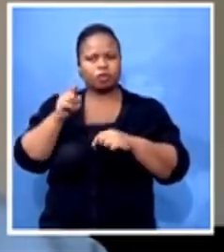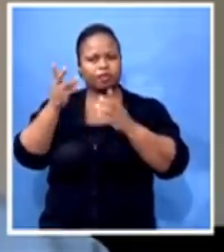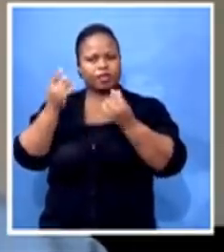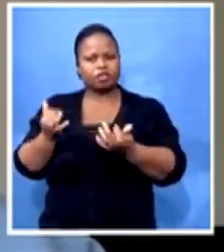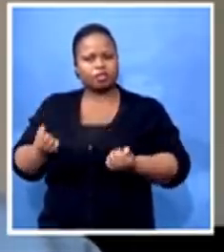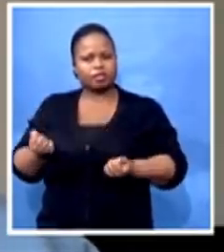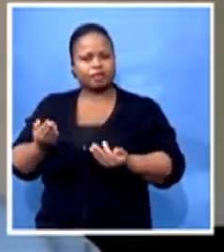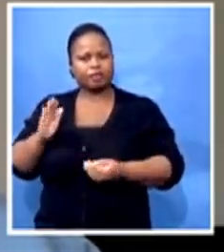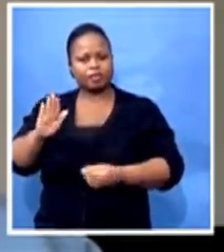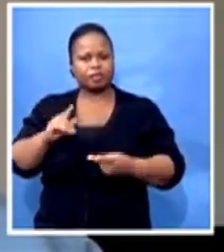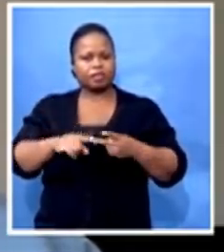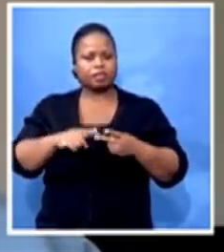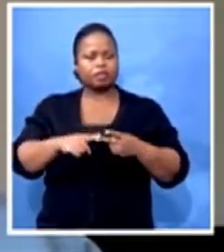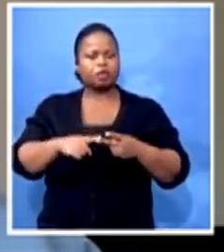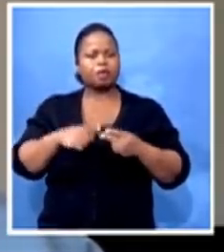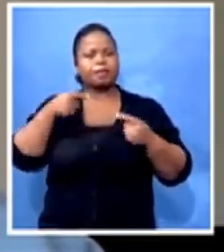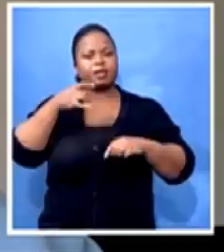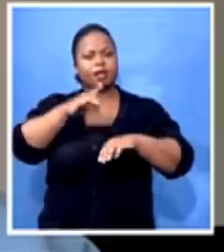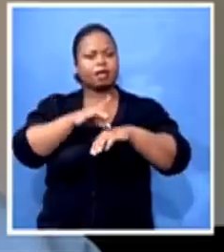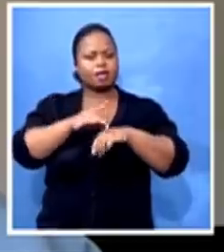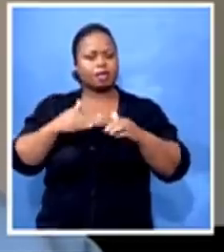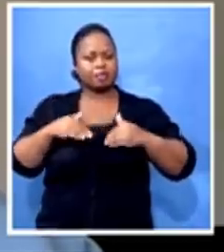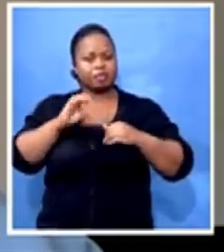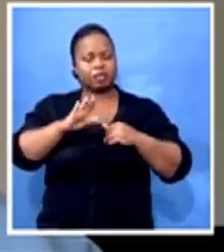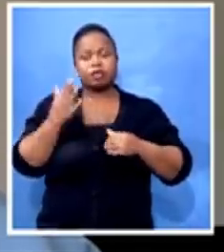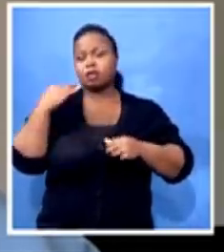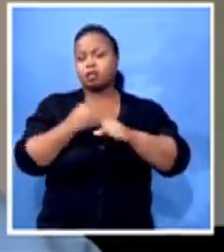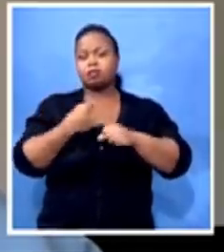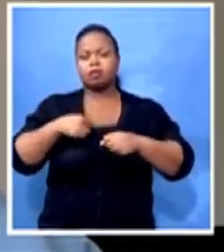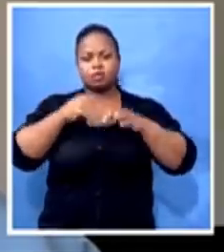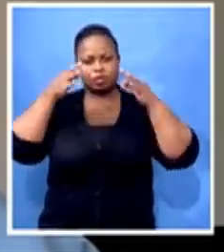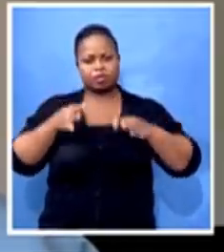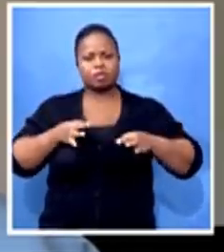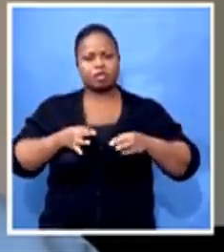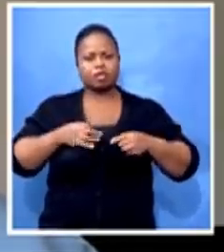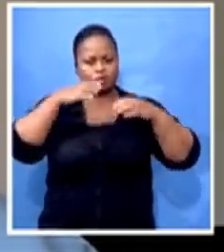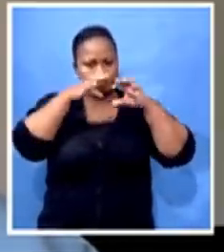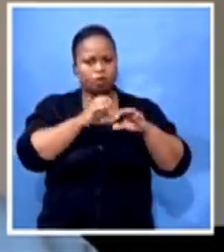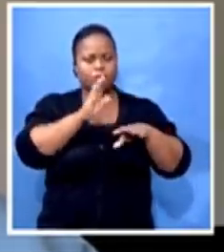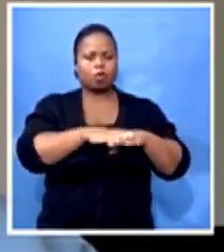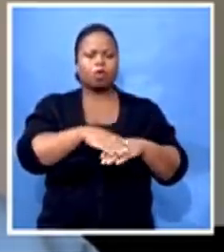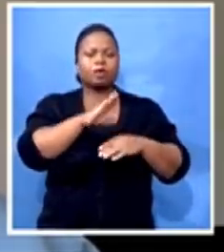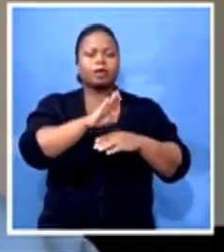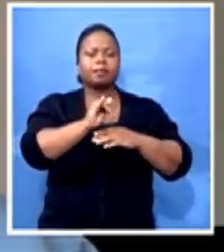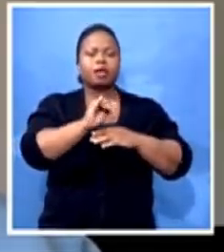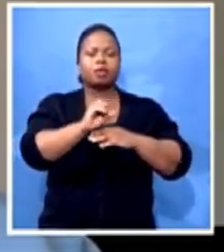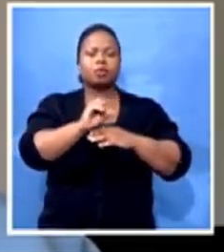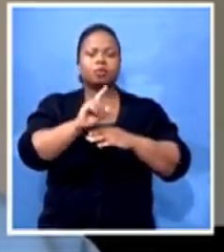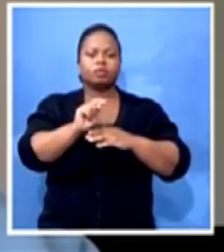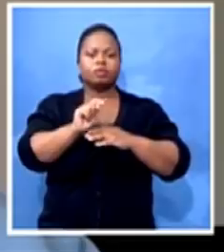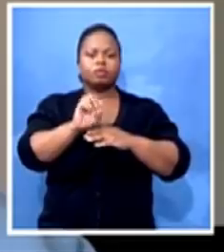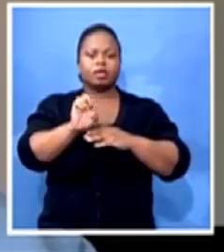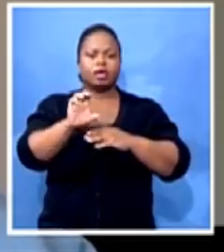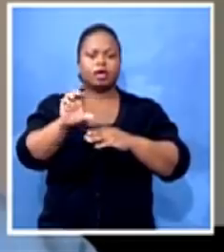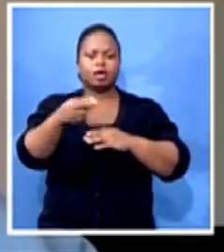and last year we took a decision to invest in Biotech, because we saw Biotech as a new area